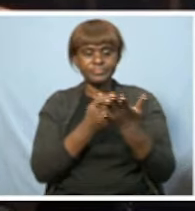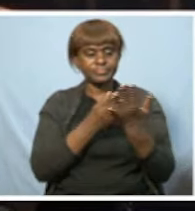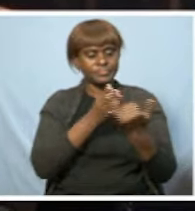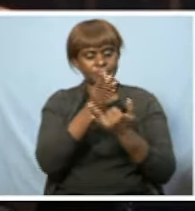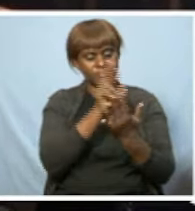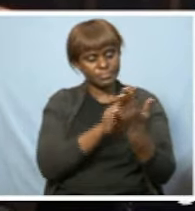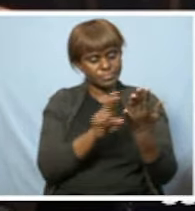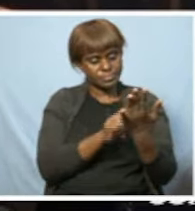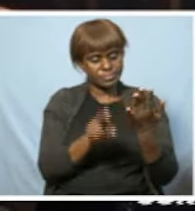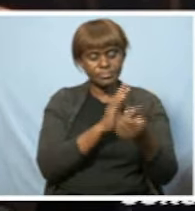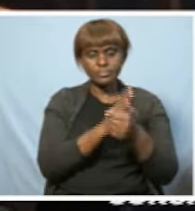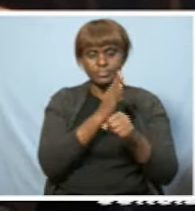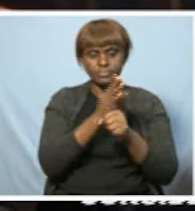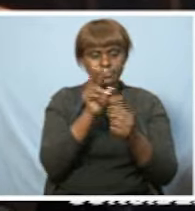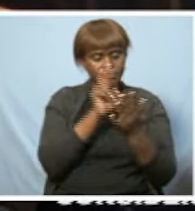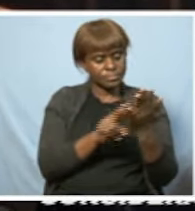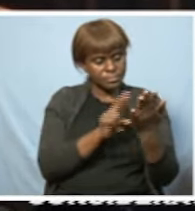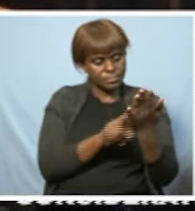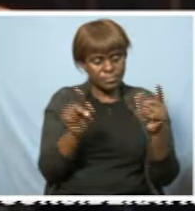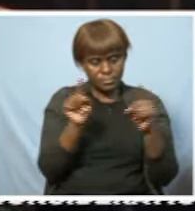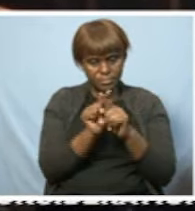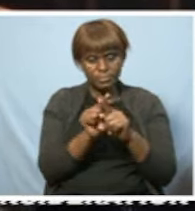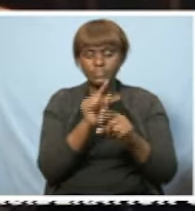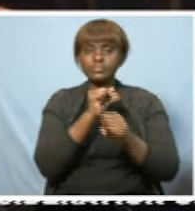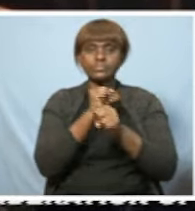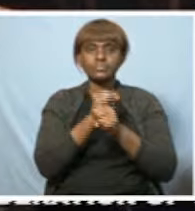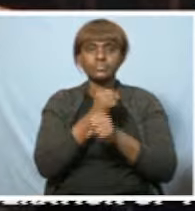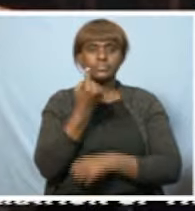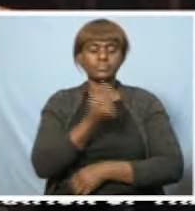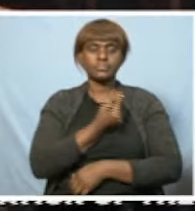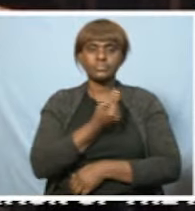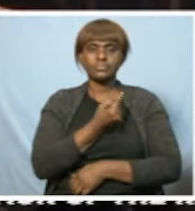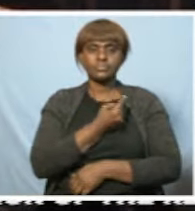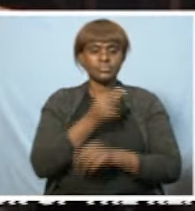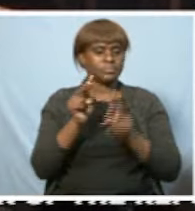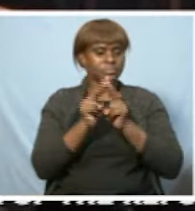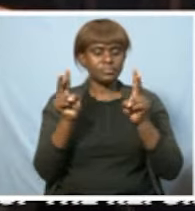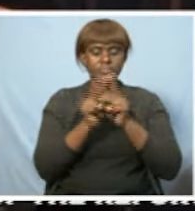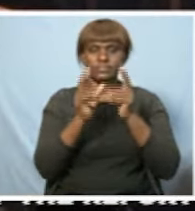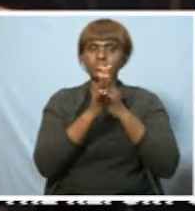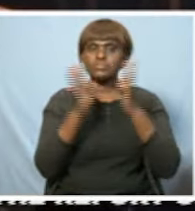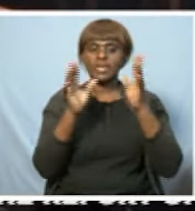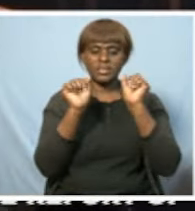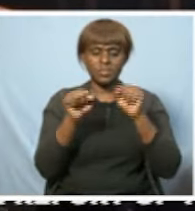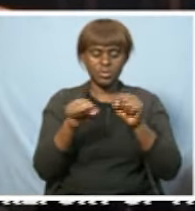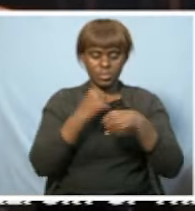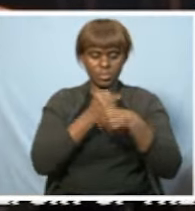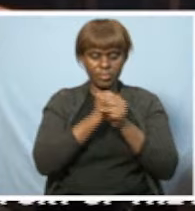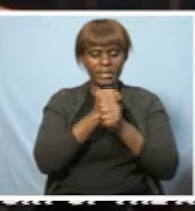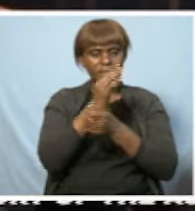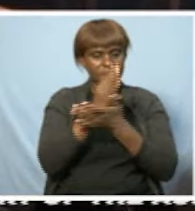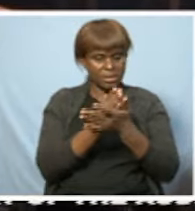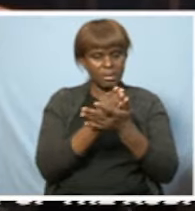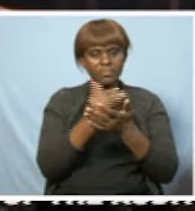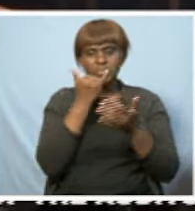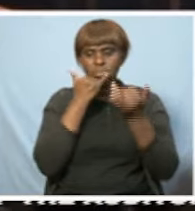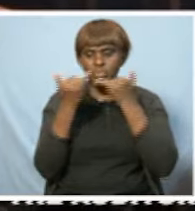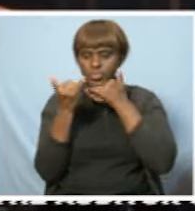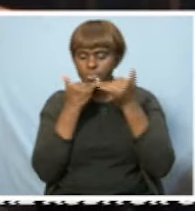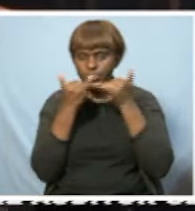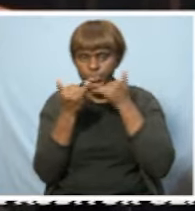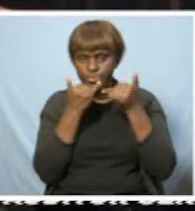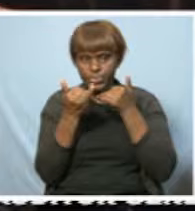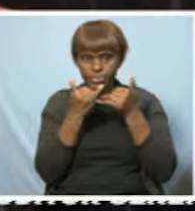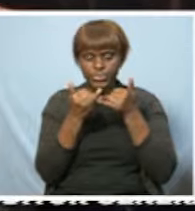you're going through the same type of work alone, it is very much possible to make certain kind of omissions. So